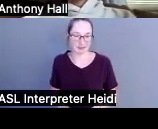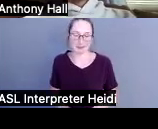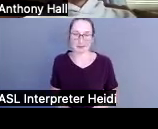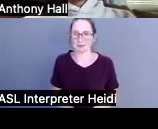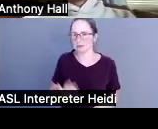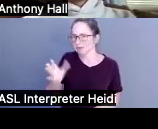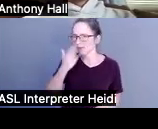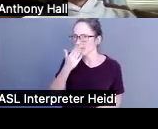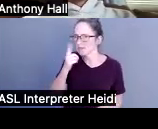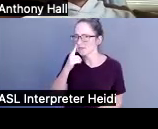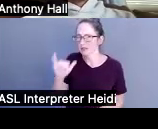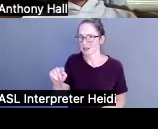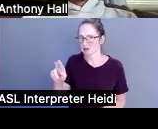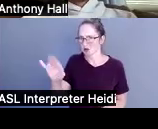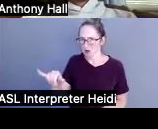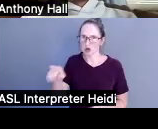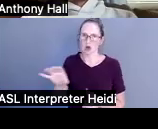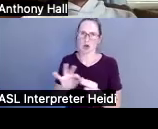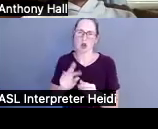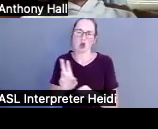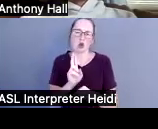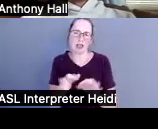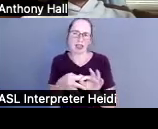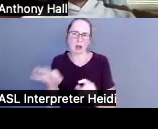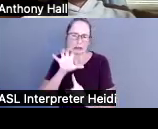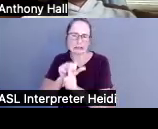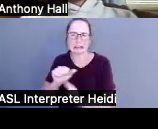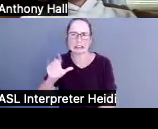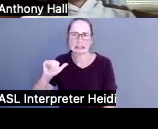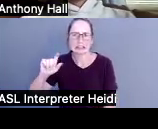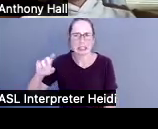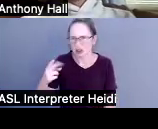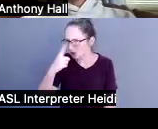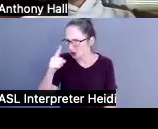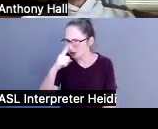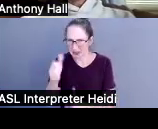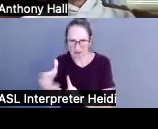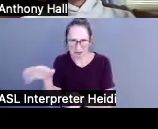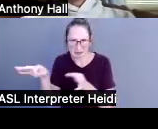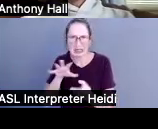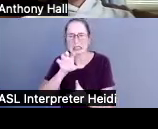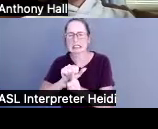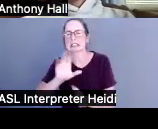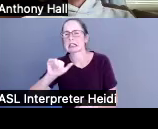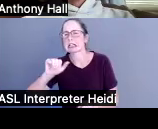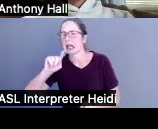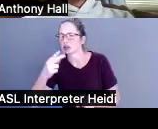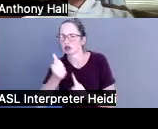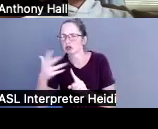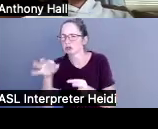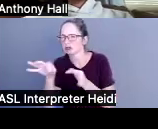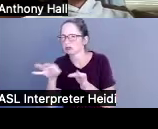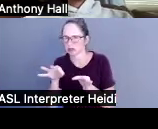Thank you for that, Tony. When you use the language catch, can you just explain or expand a little bit